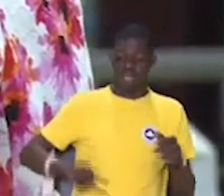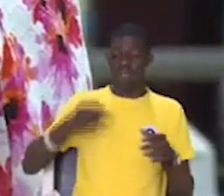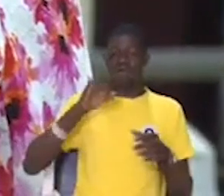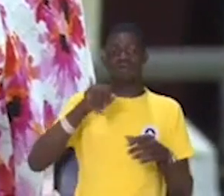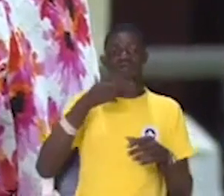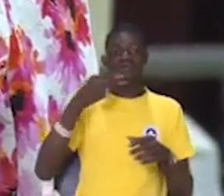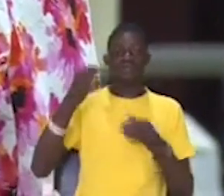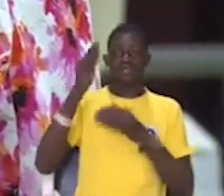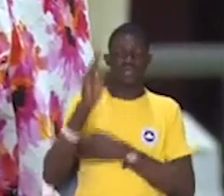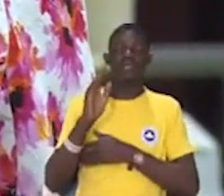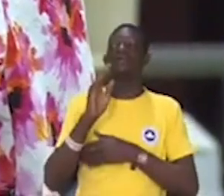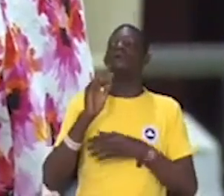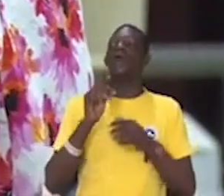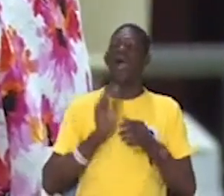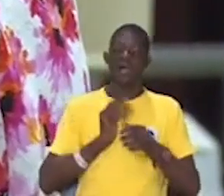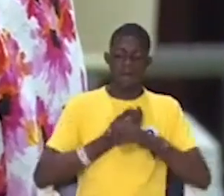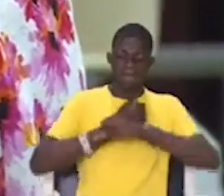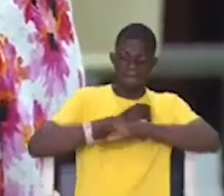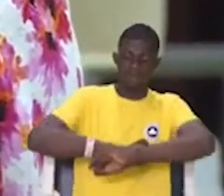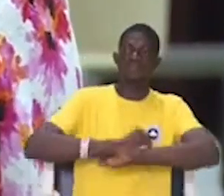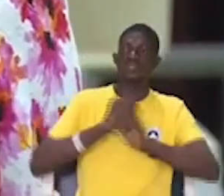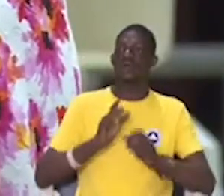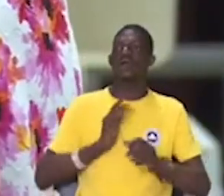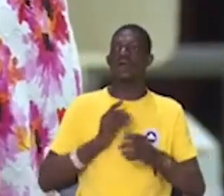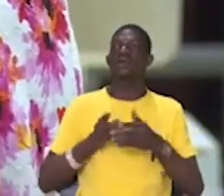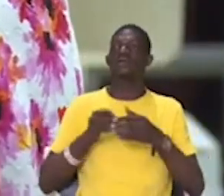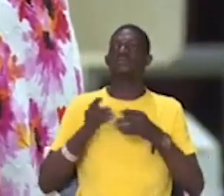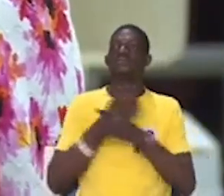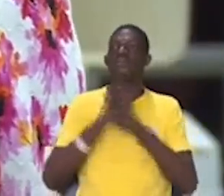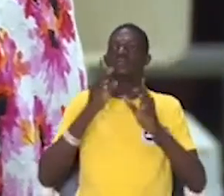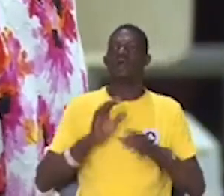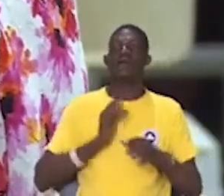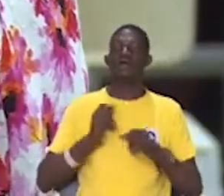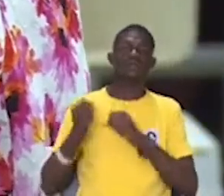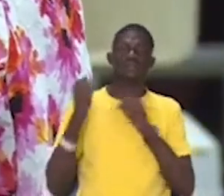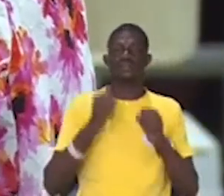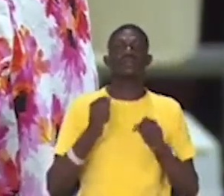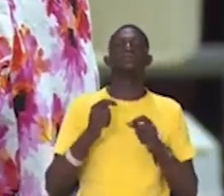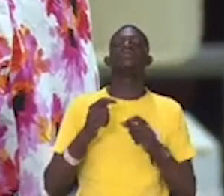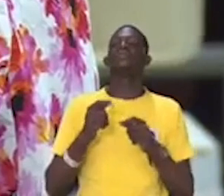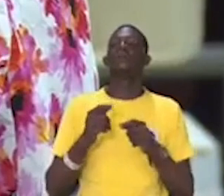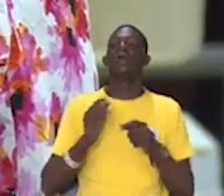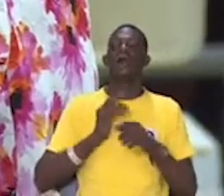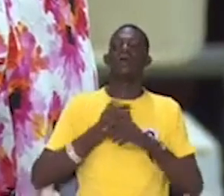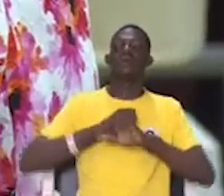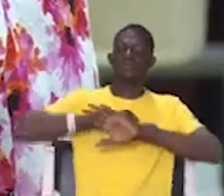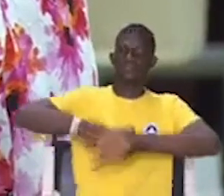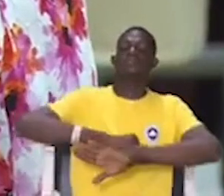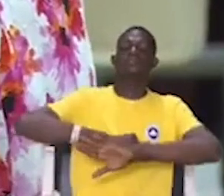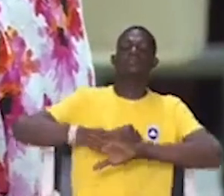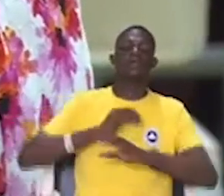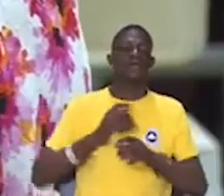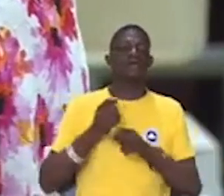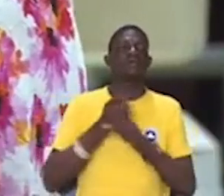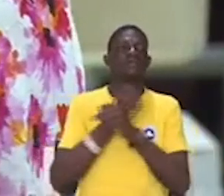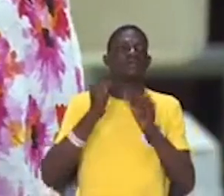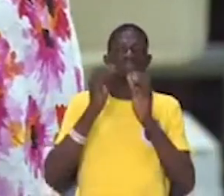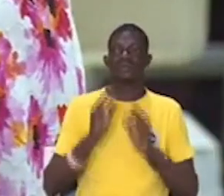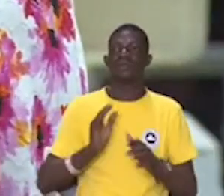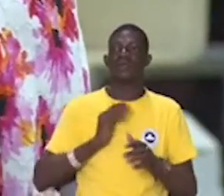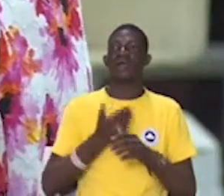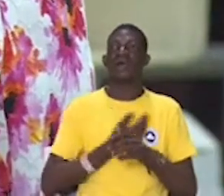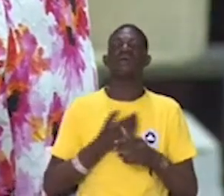our protector, our deliverer, our strong tower, our shield, our savior,